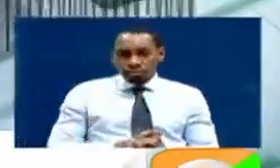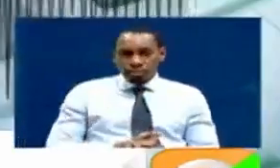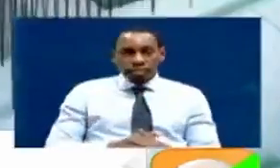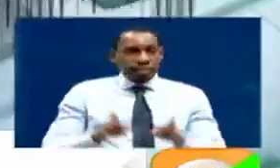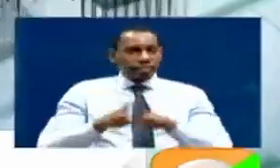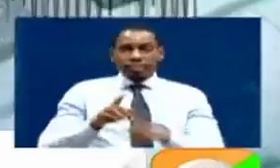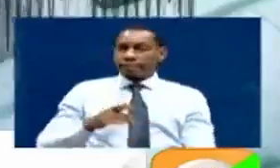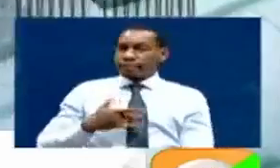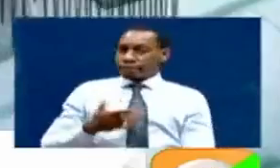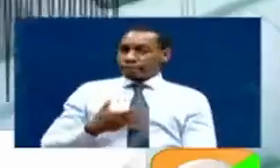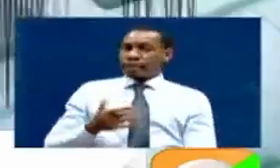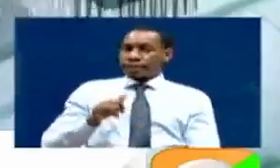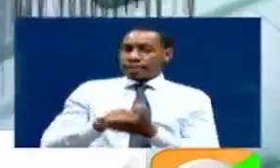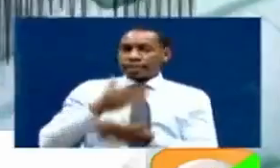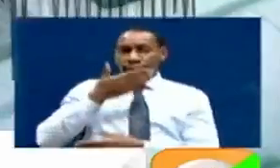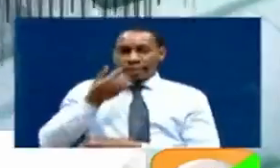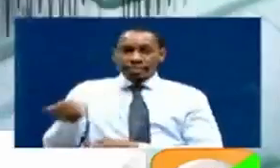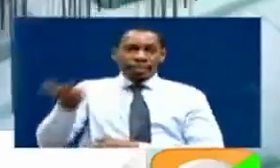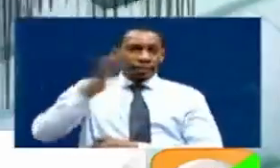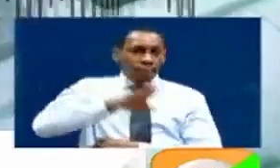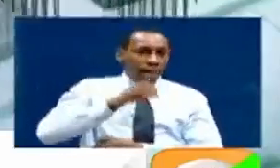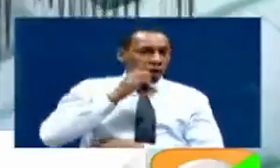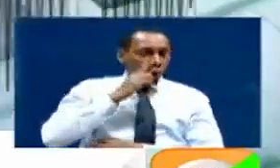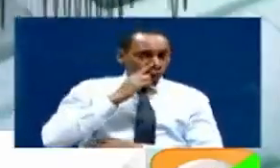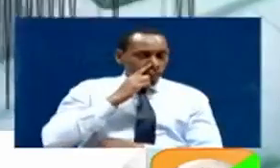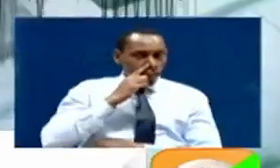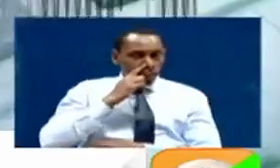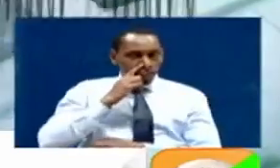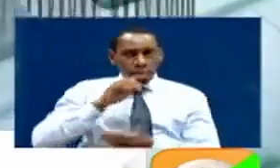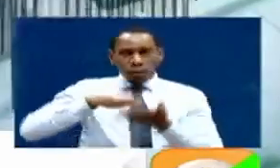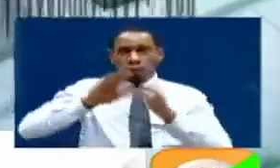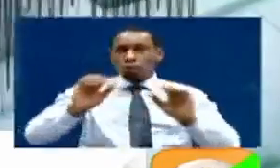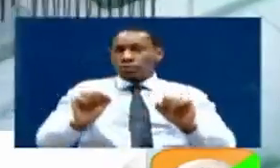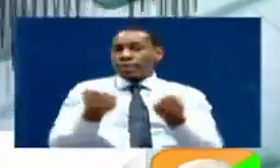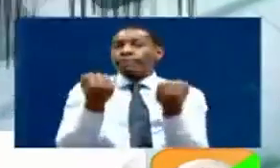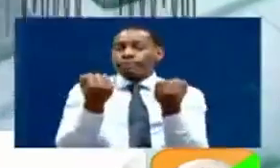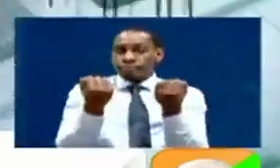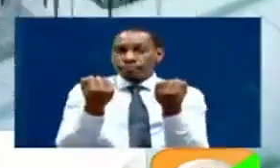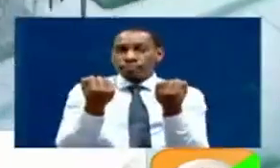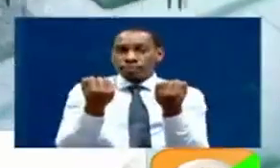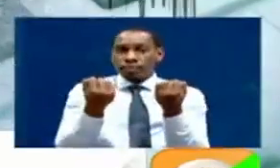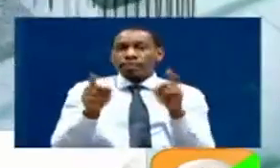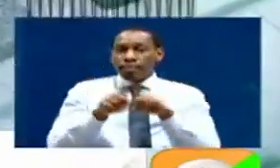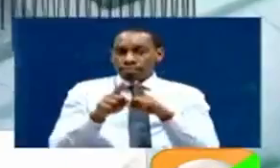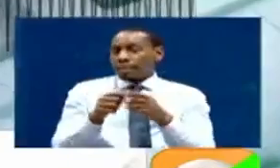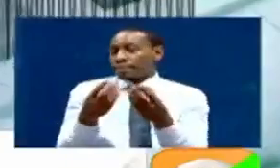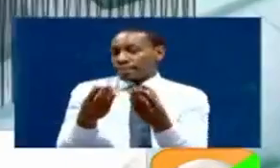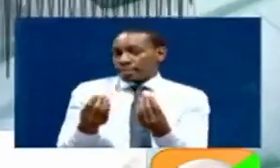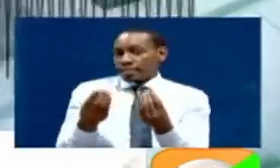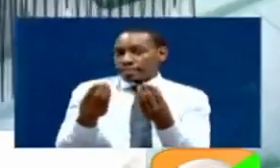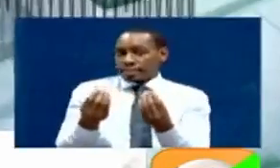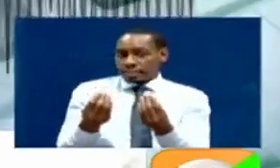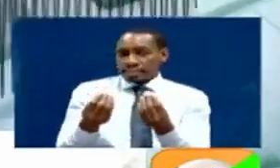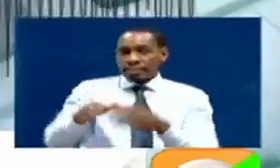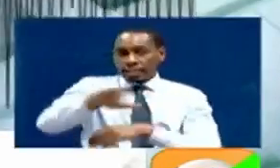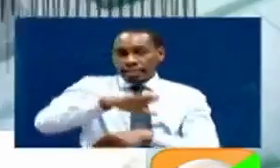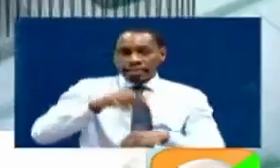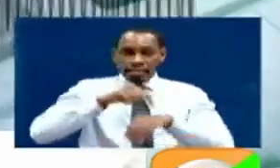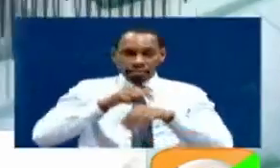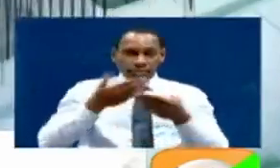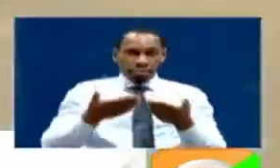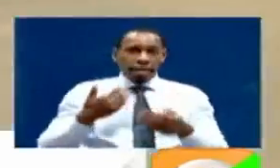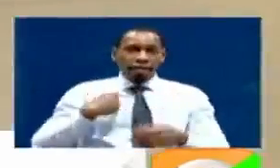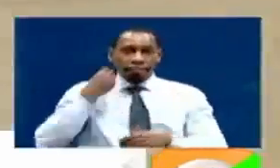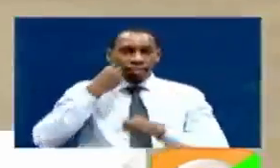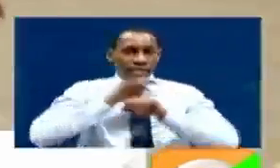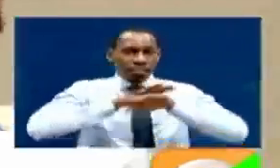and who felt coming back home could be a more safe and convenient place to be during this